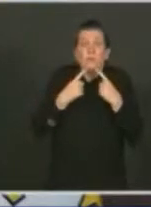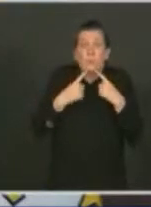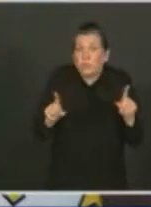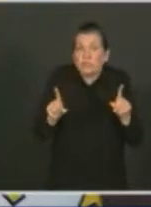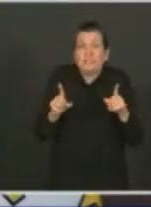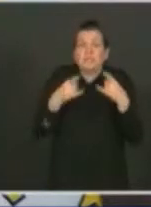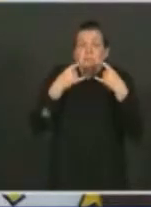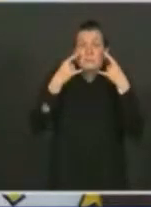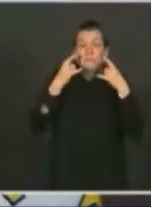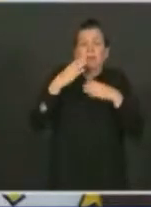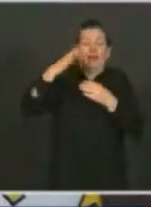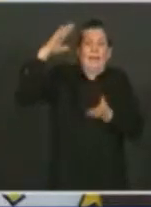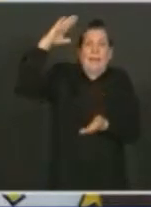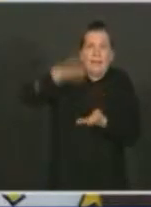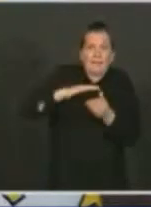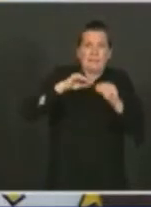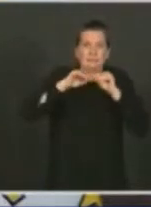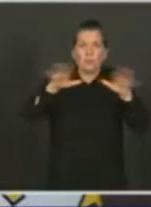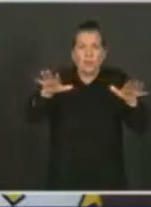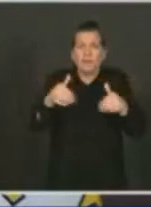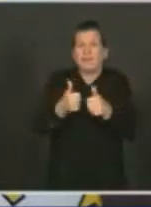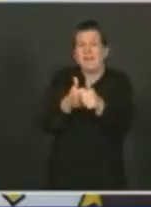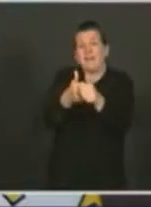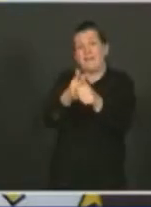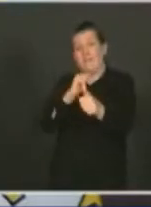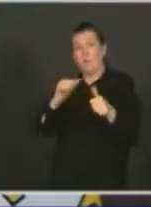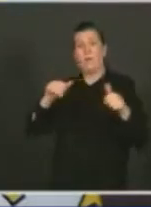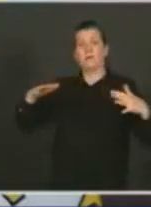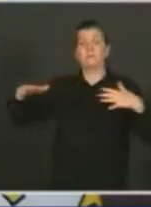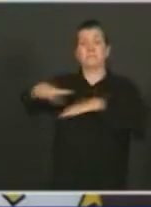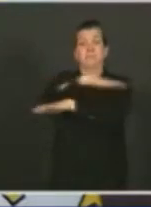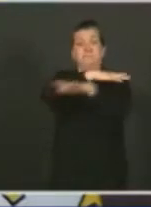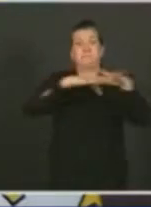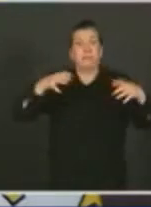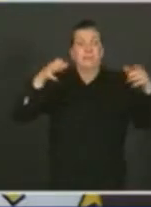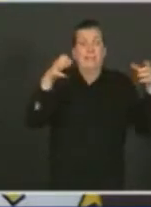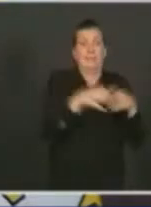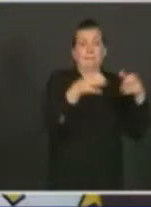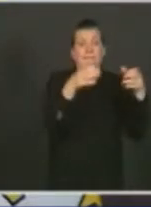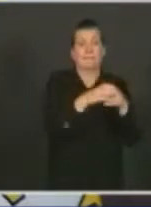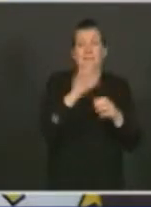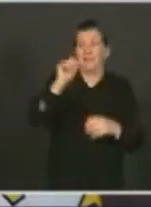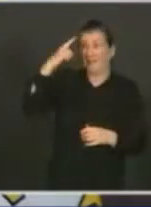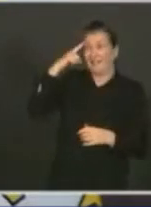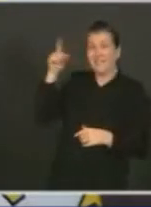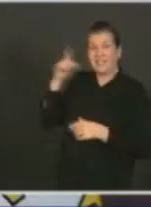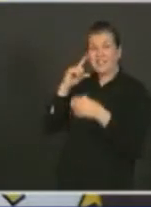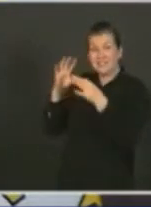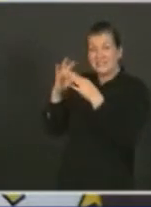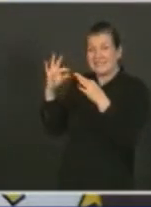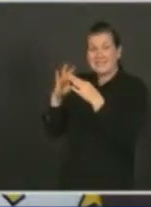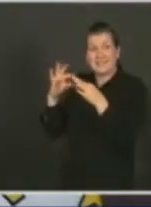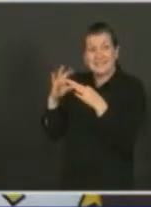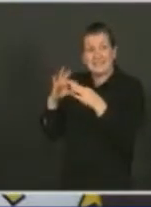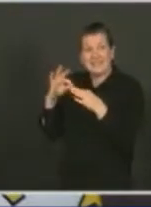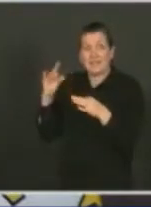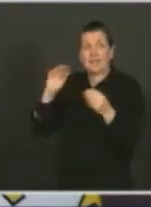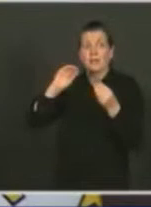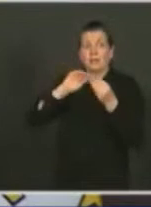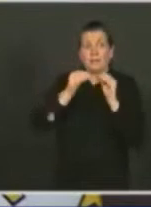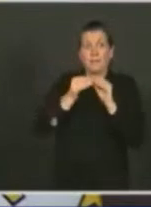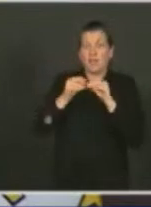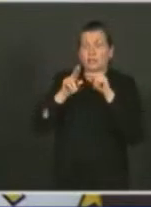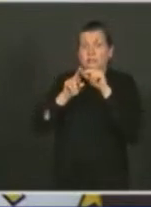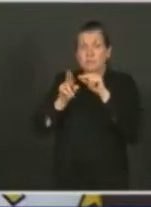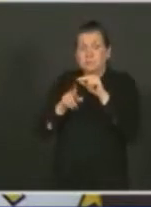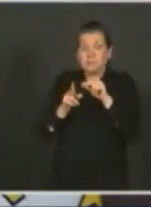social gatherings and crowds, these make all the difference. The steps that Governor Raimondo and state leaders have taken to lower the social gathering limit, to